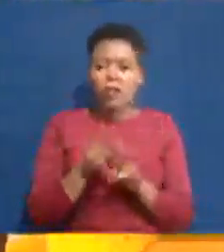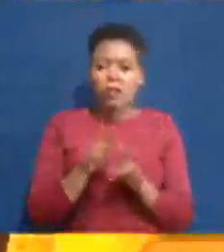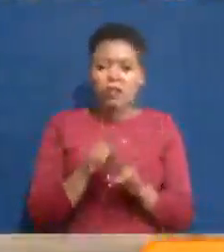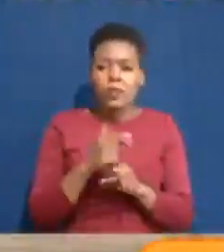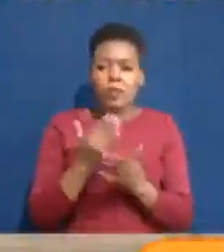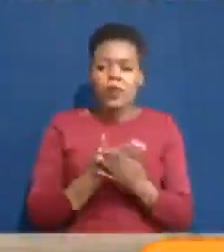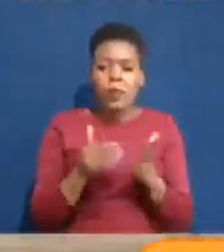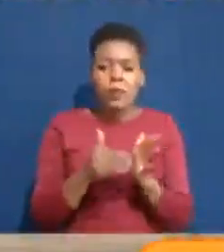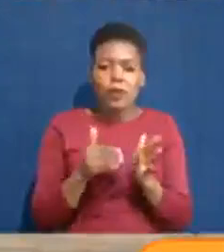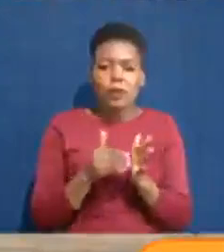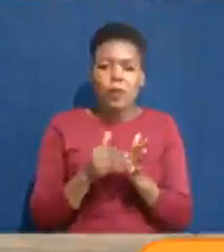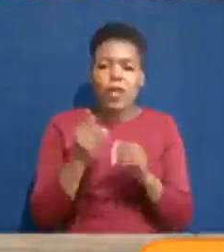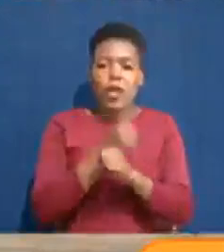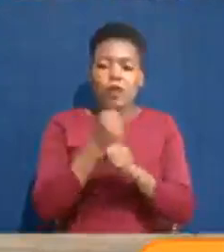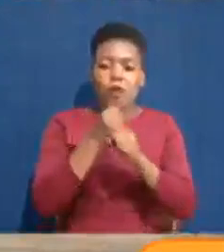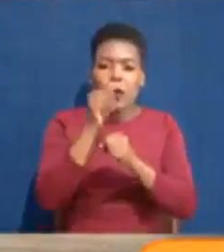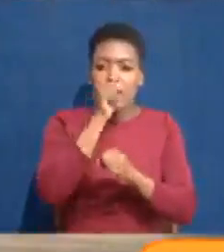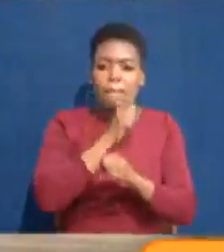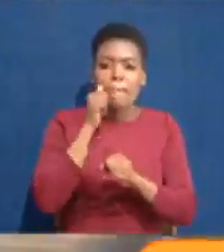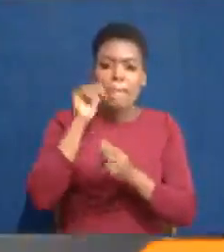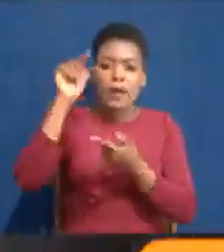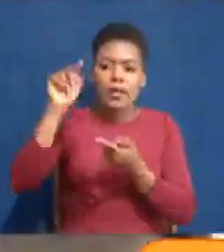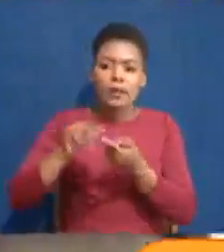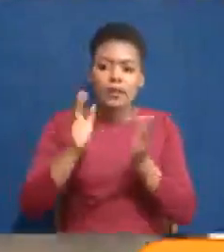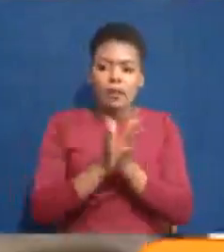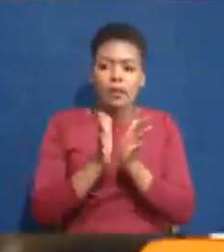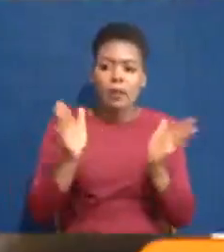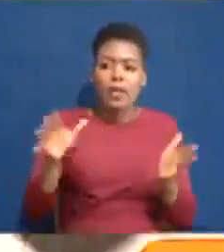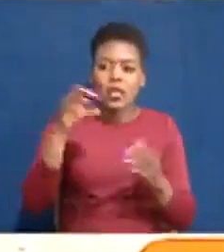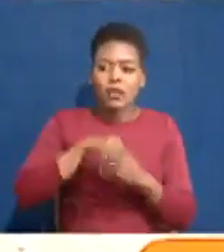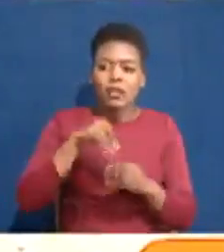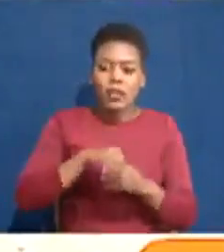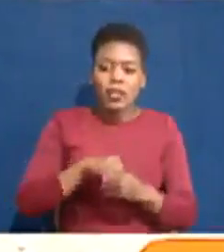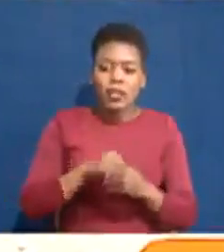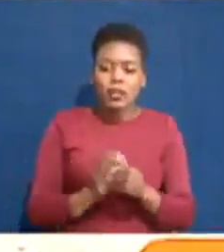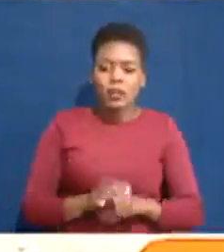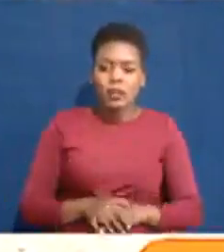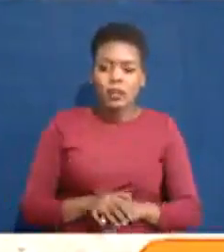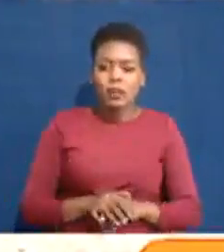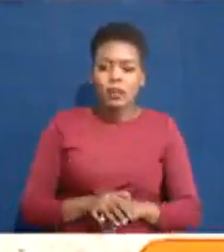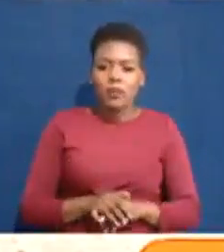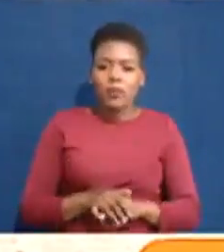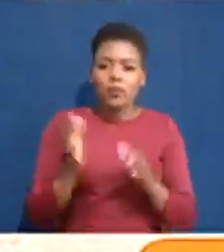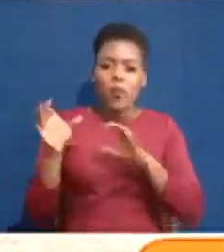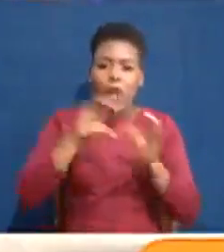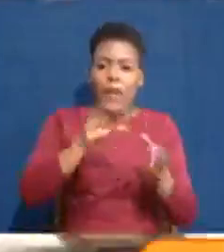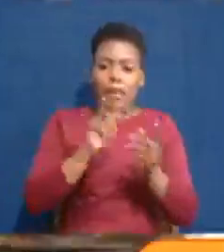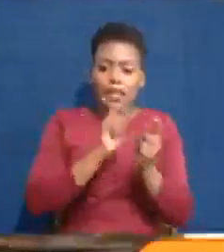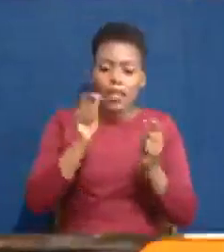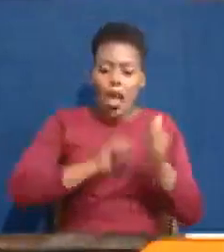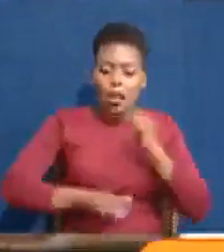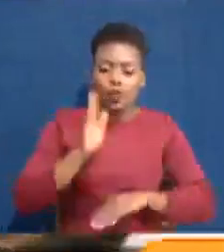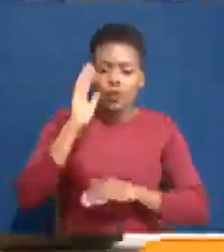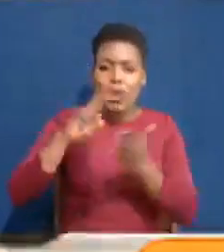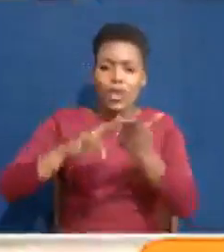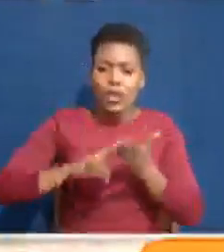for crowding out private investors and reducing public investment. Noting that accelerating climate action will require